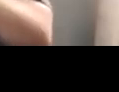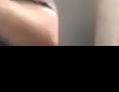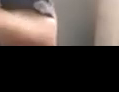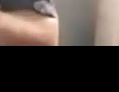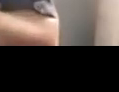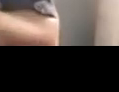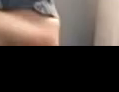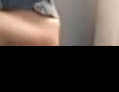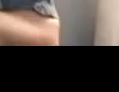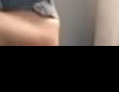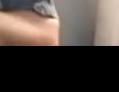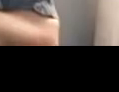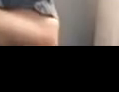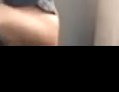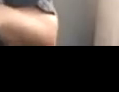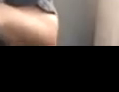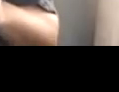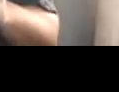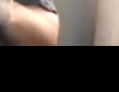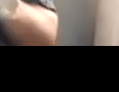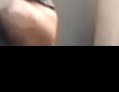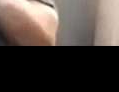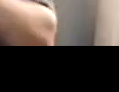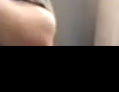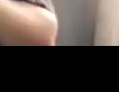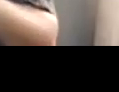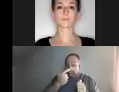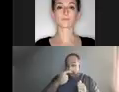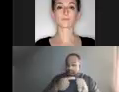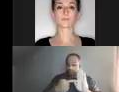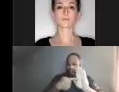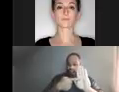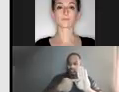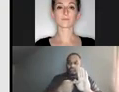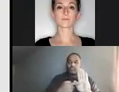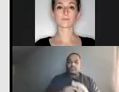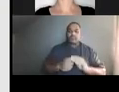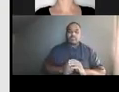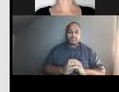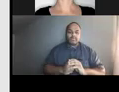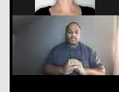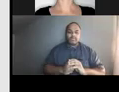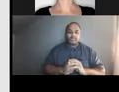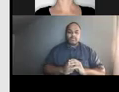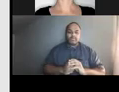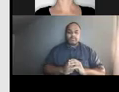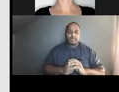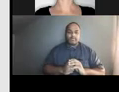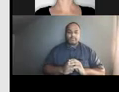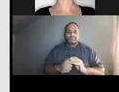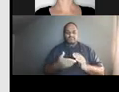concerning this issue. Let me show you some examples. For example,